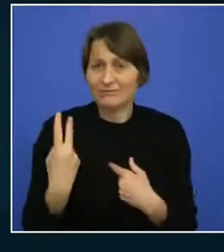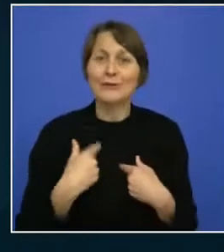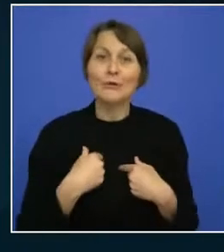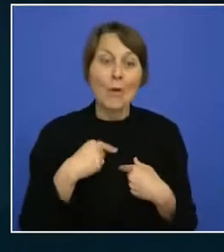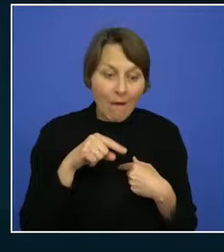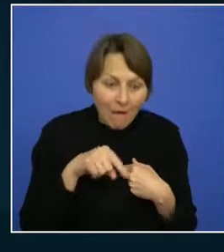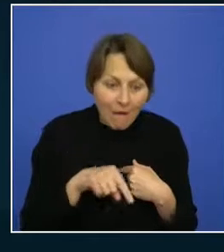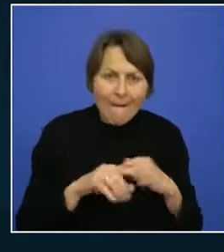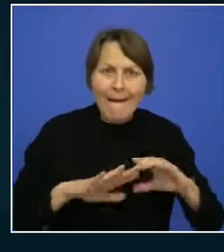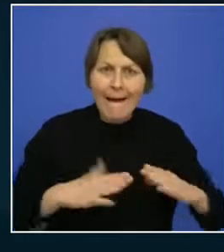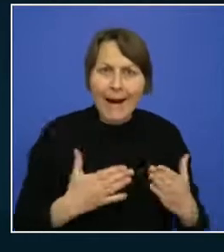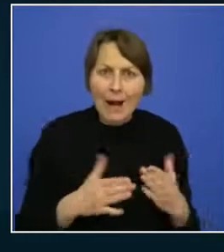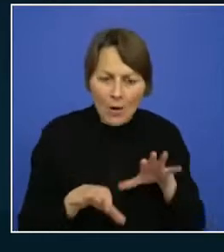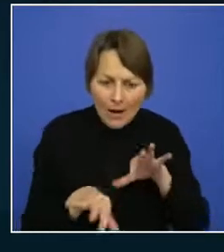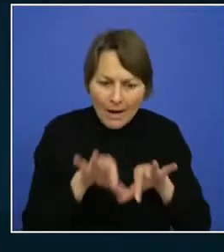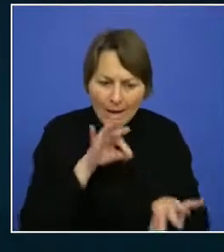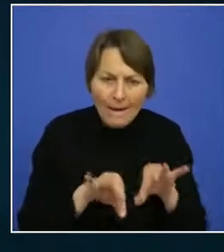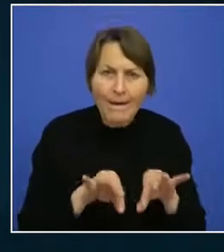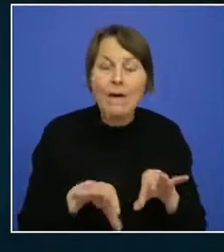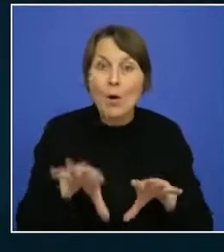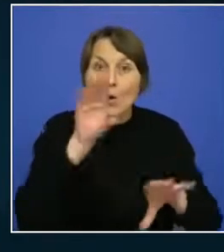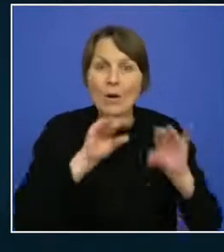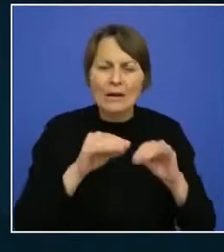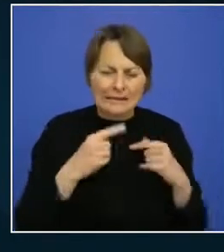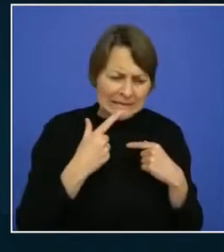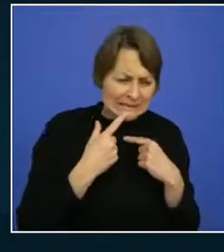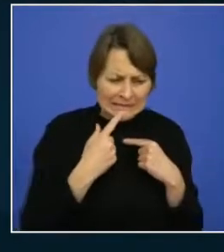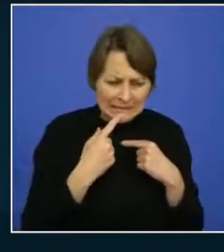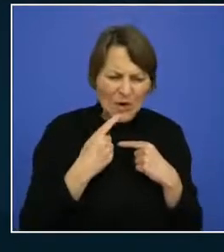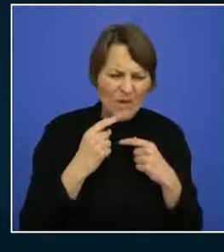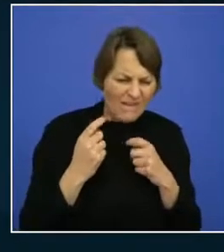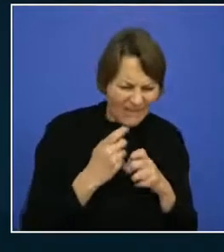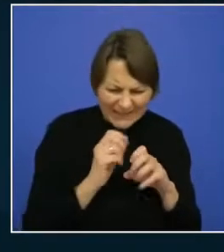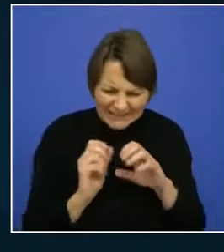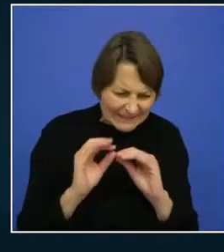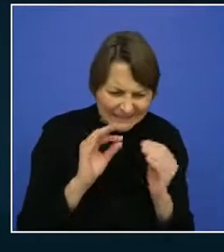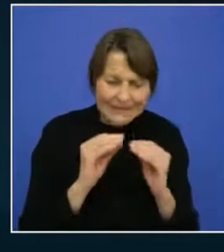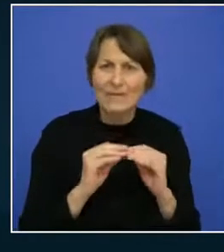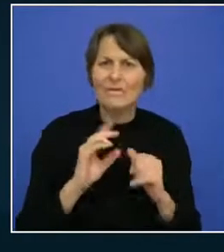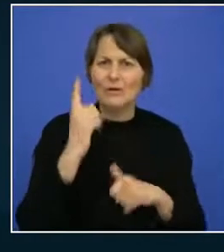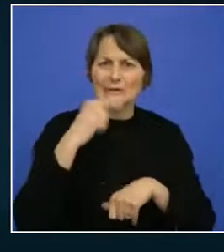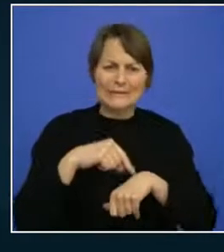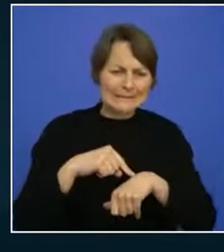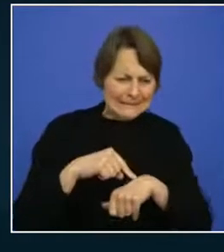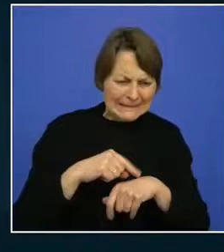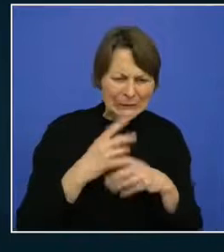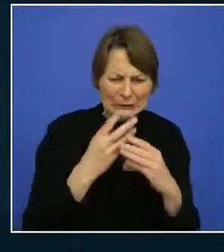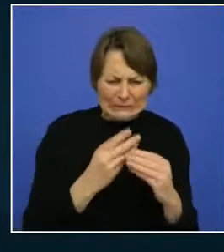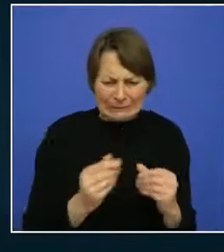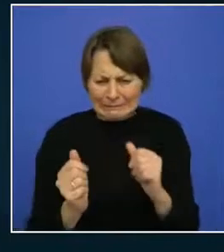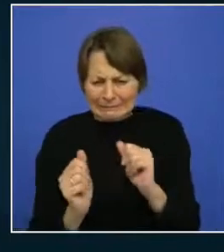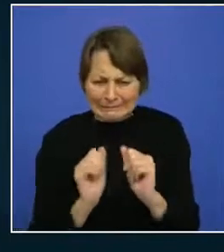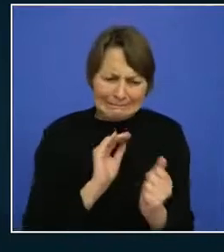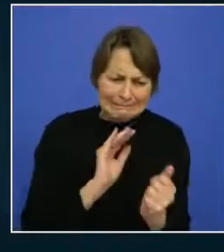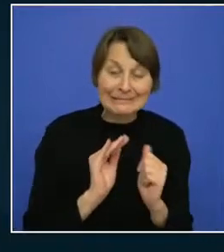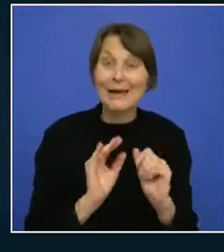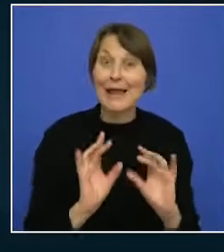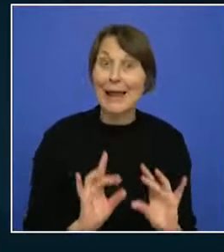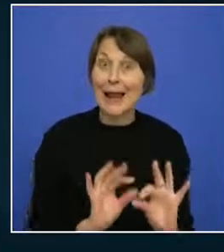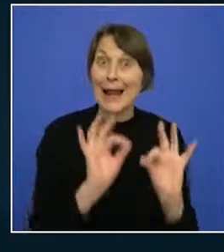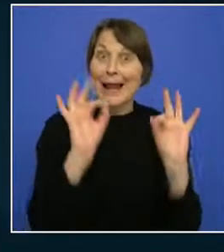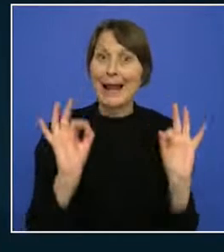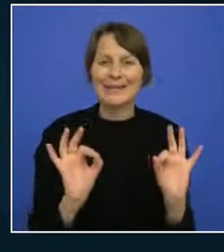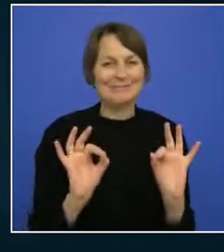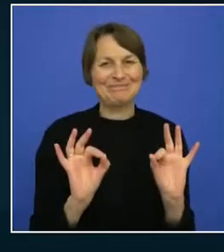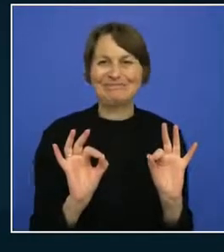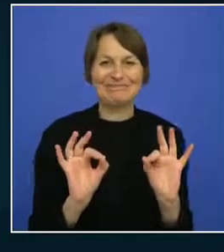have a challenge at work, and then you go figure out how to do it. Your first time you're solutioning, it's not exactly glamorous, it's not